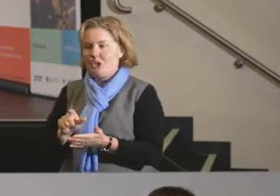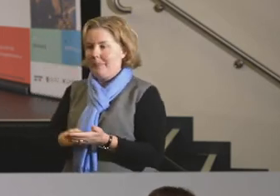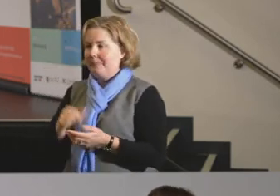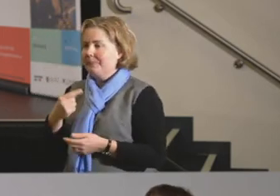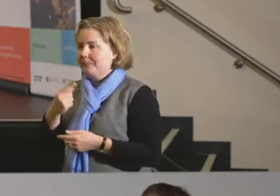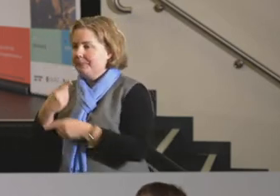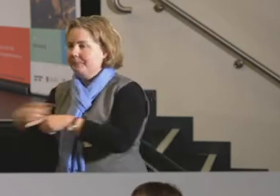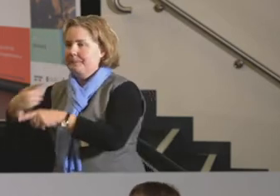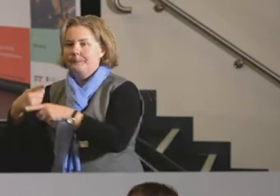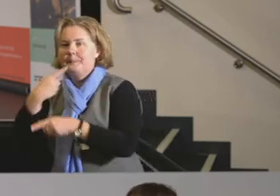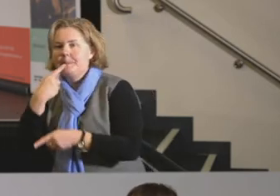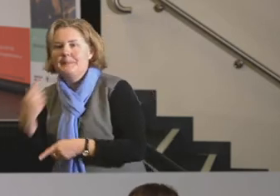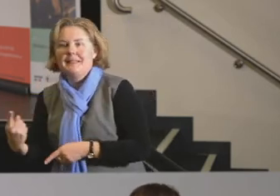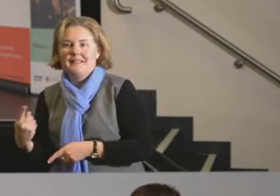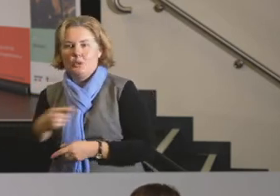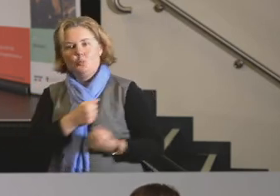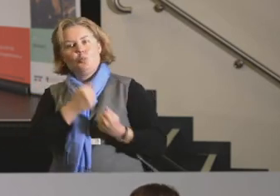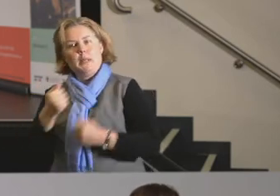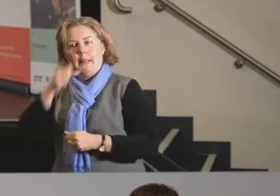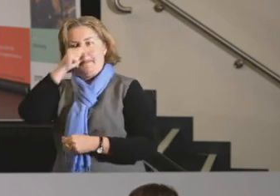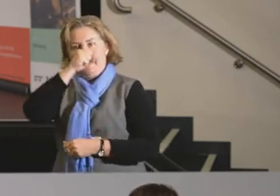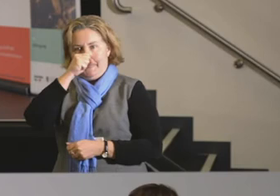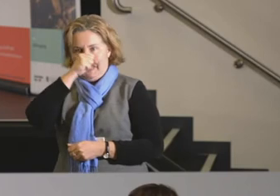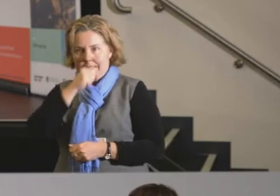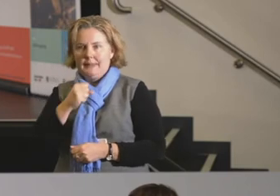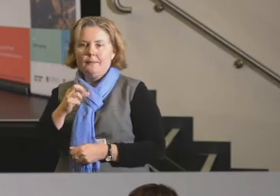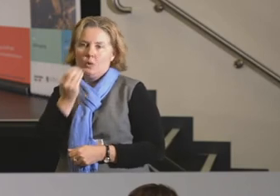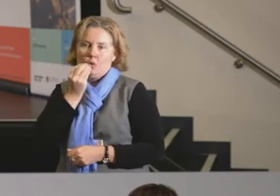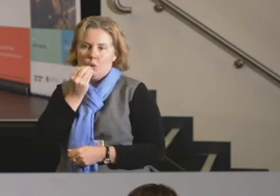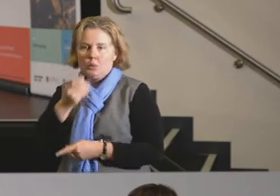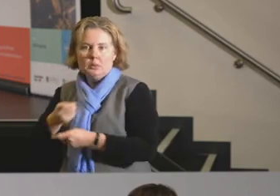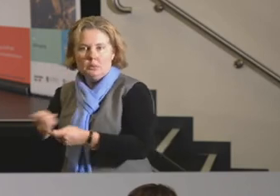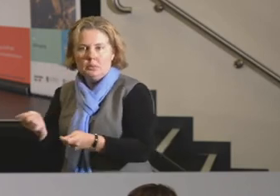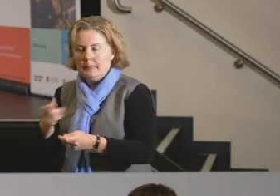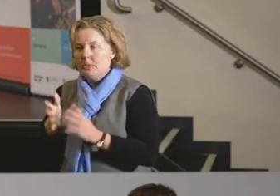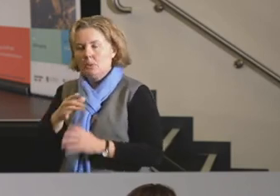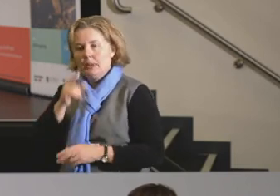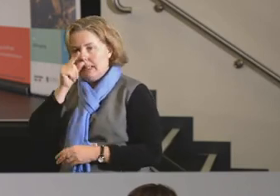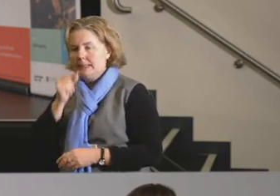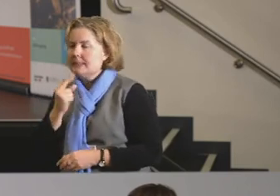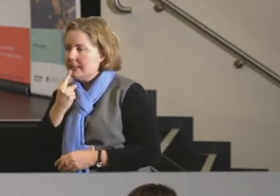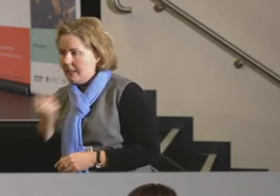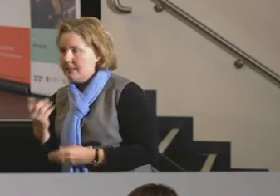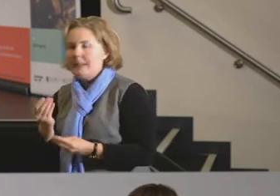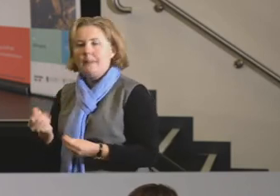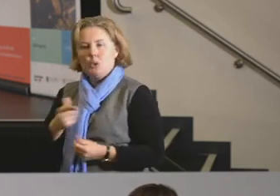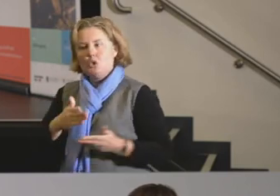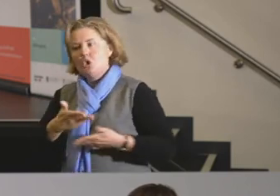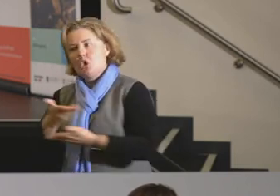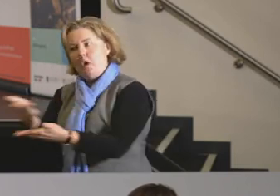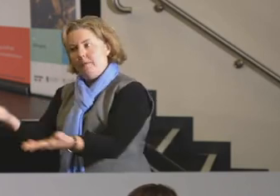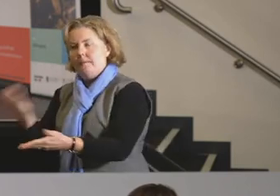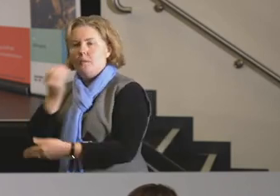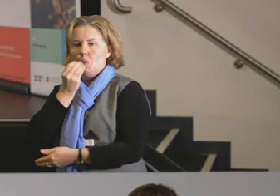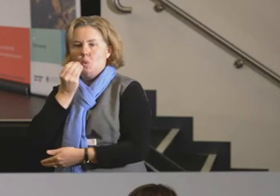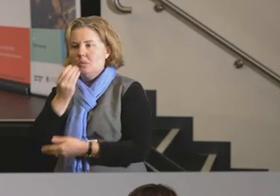So you bring something to the table and you show. So like Fayame was talking yesterday, that you serve as well. And